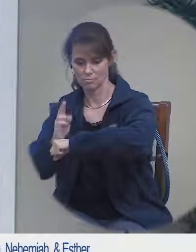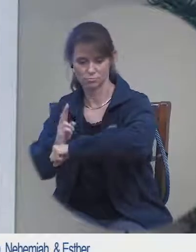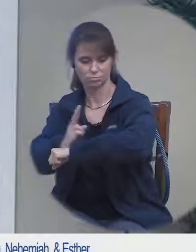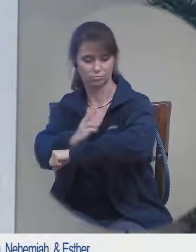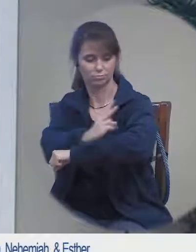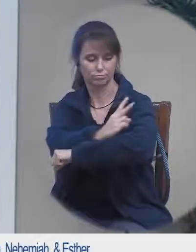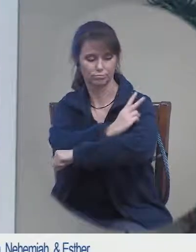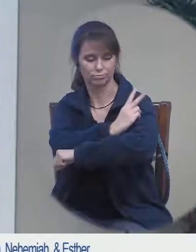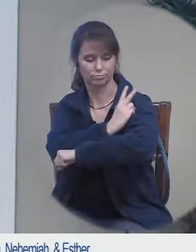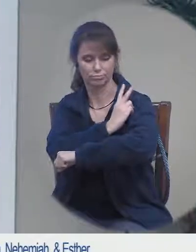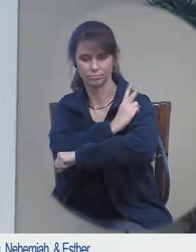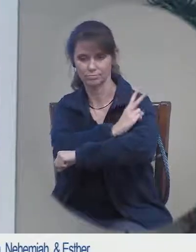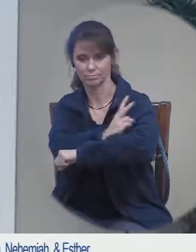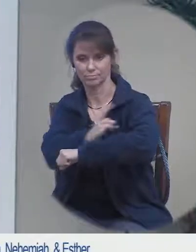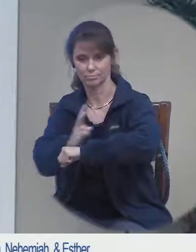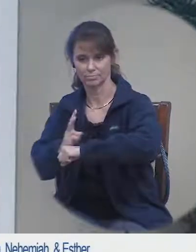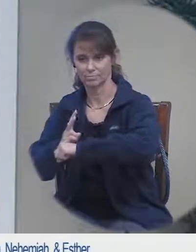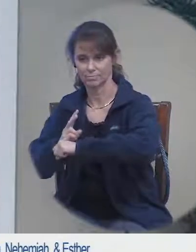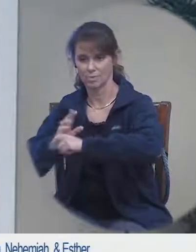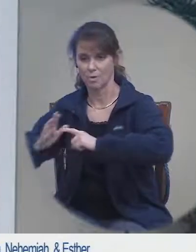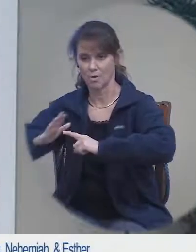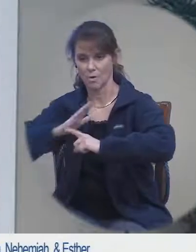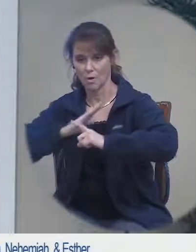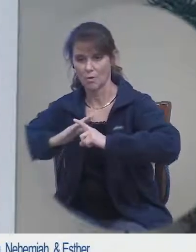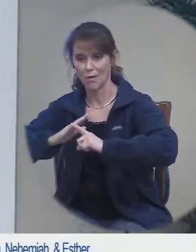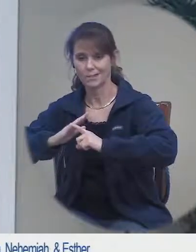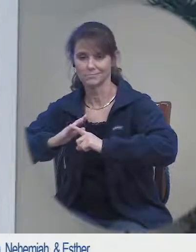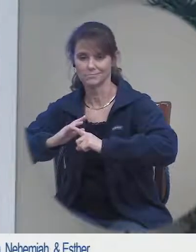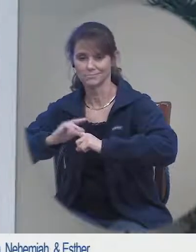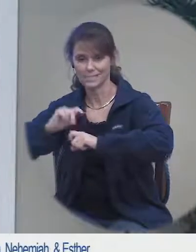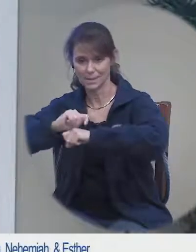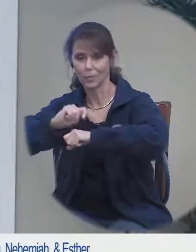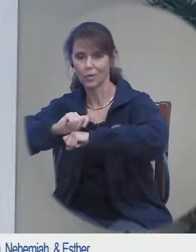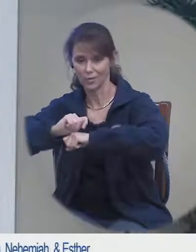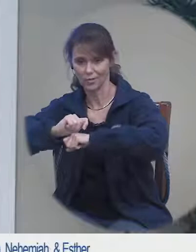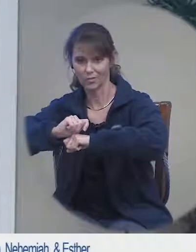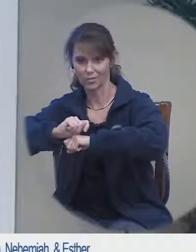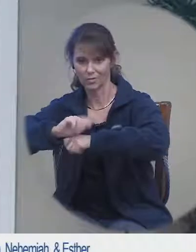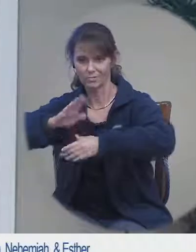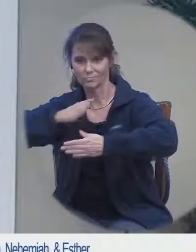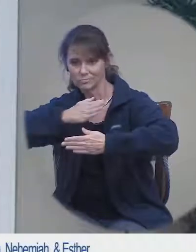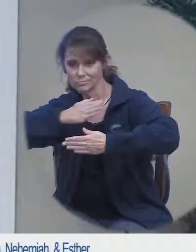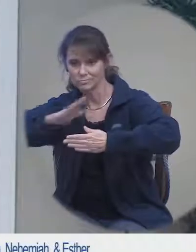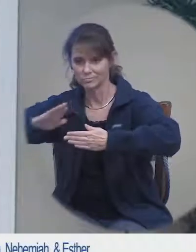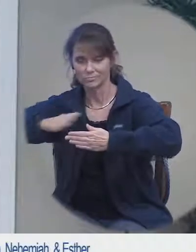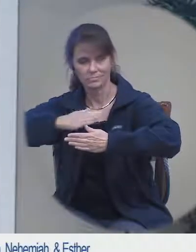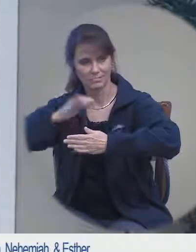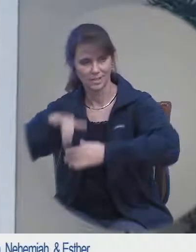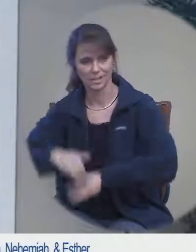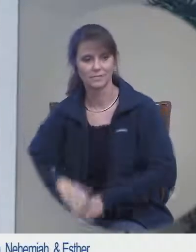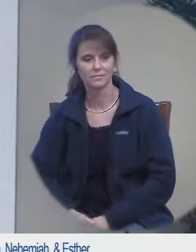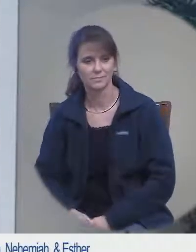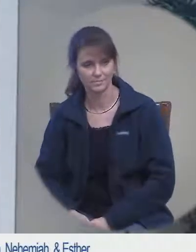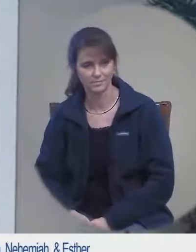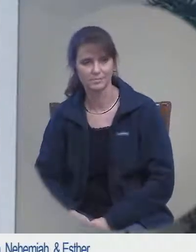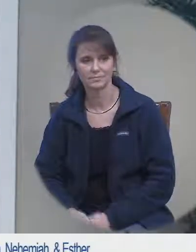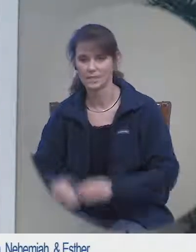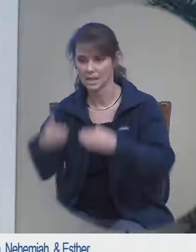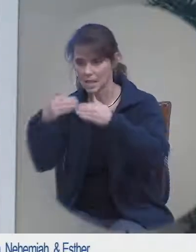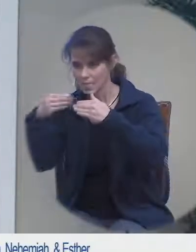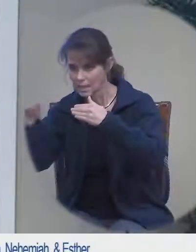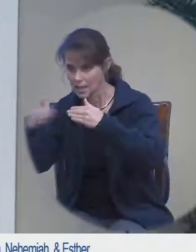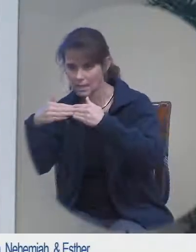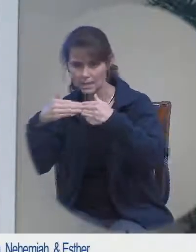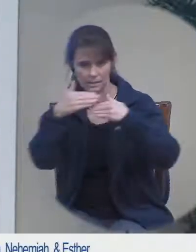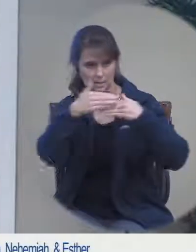Of the northern region? Good point. So I don't know if you heard, Boy was talking about based on the gates and the